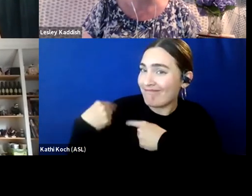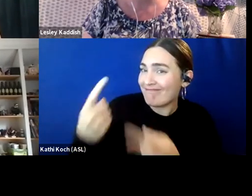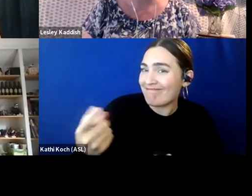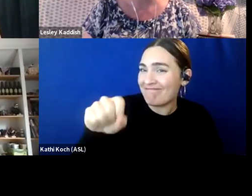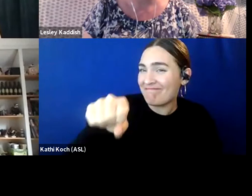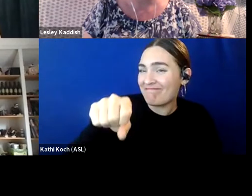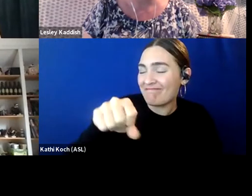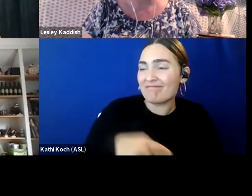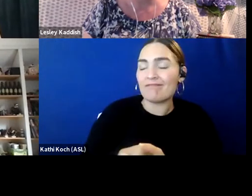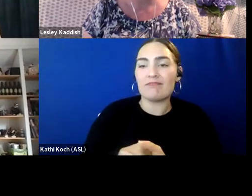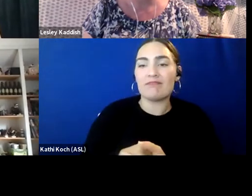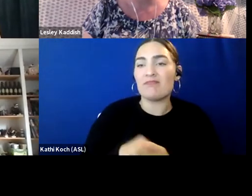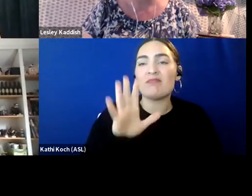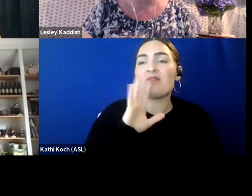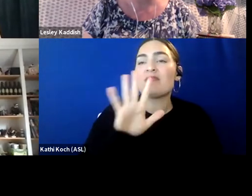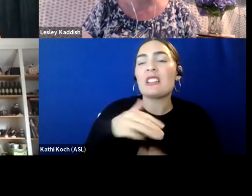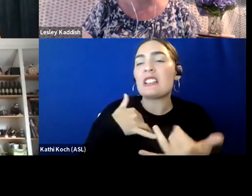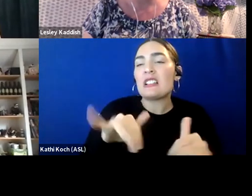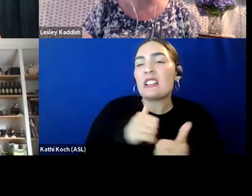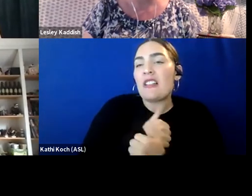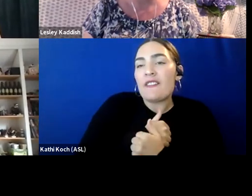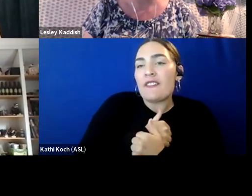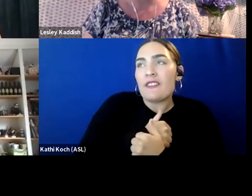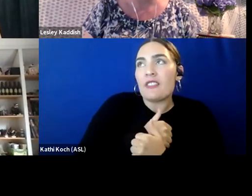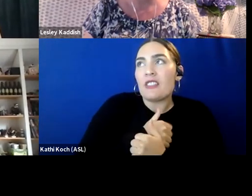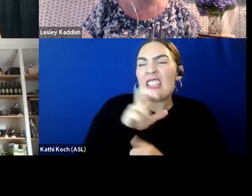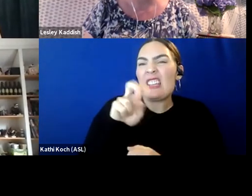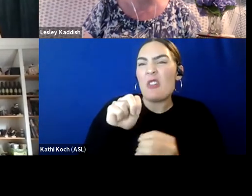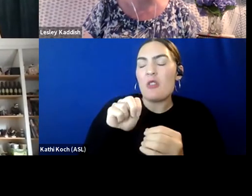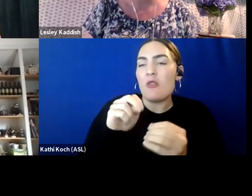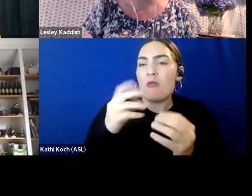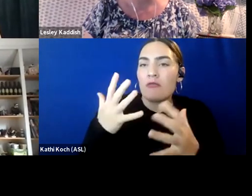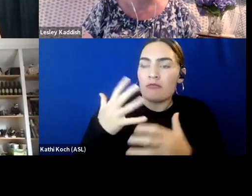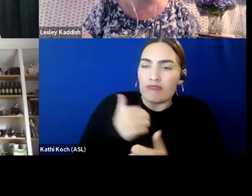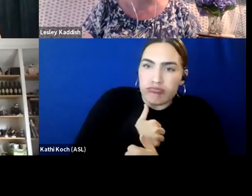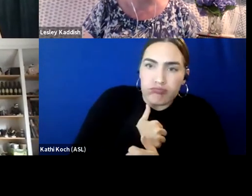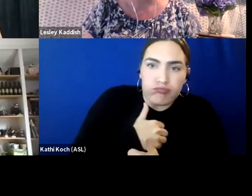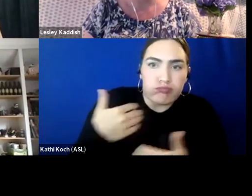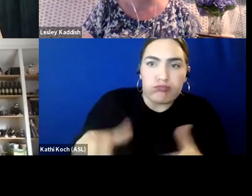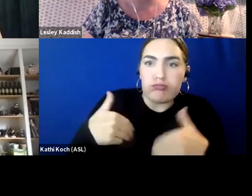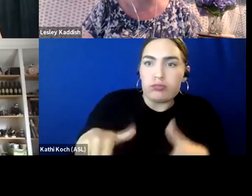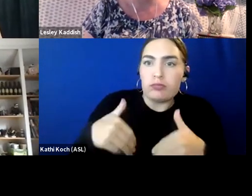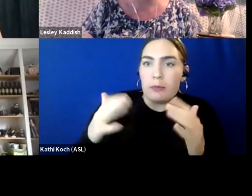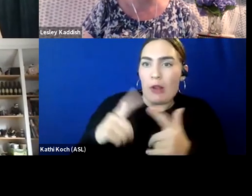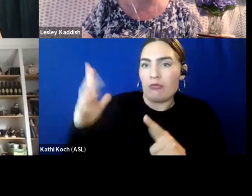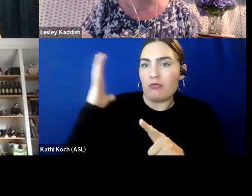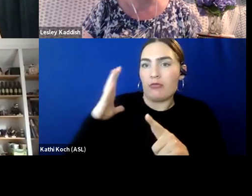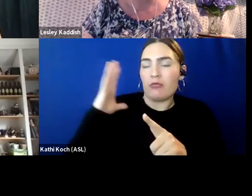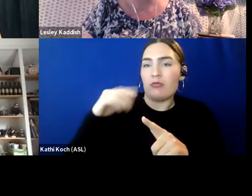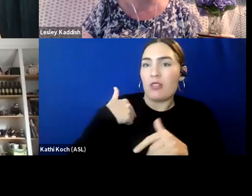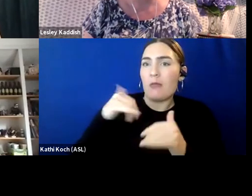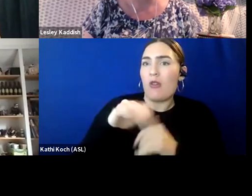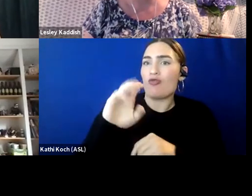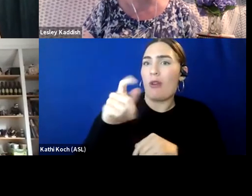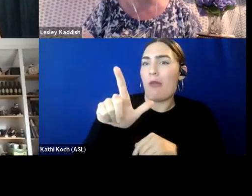And I still love it, perhaps more deeply than I did beginning. I play with the St. Paul Chamber Orchestra and